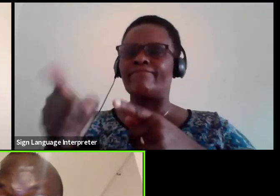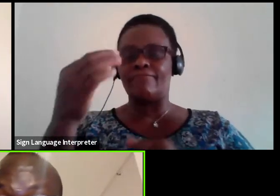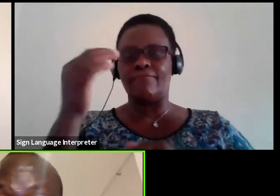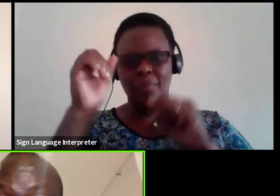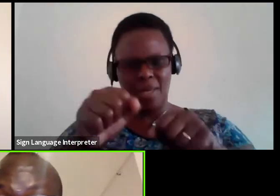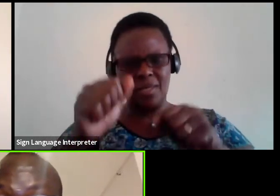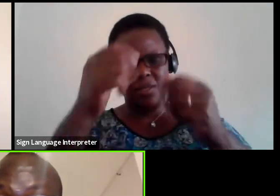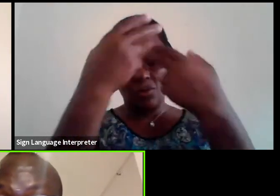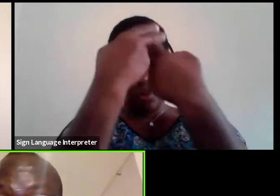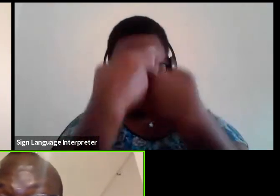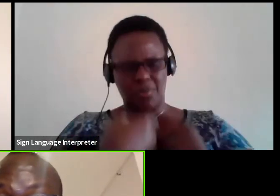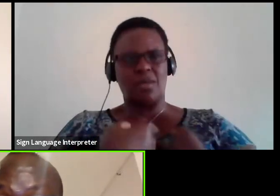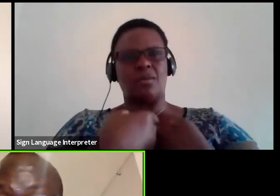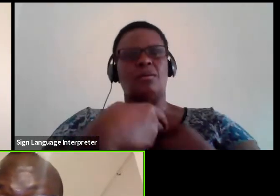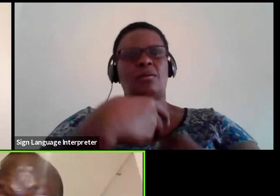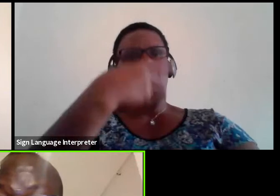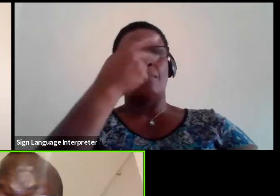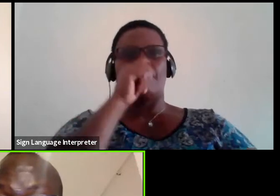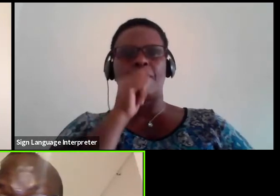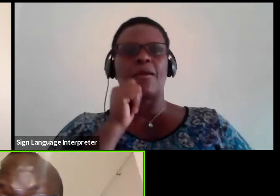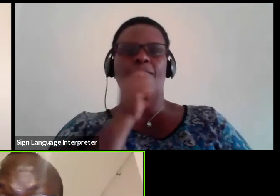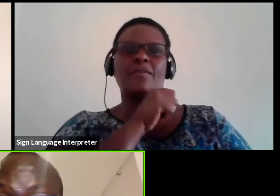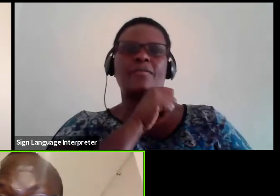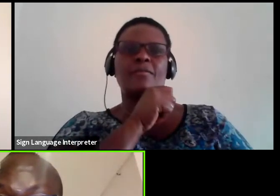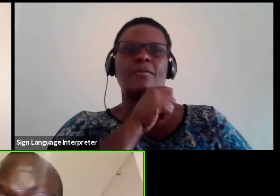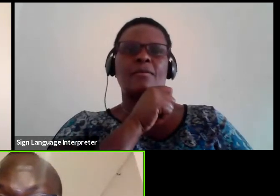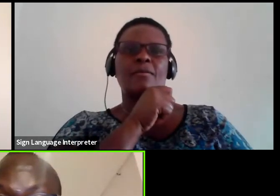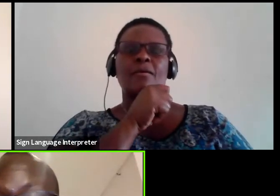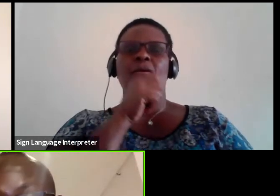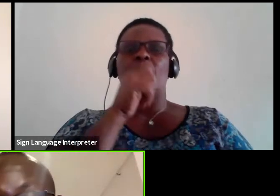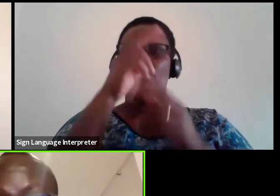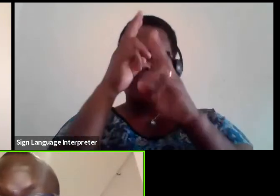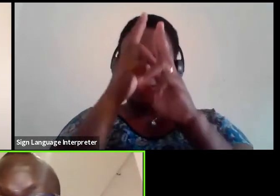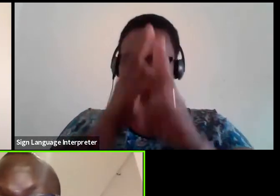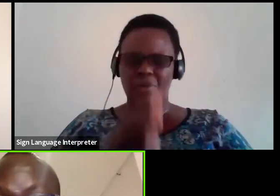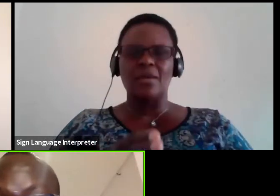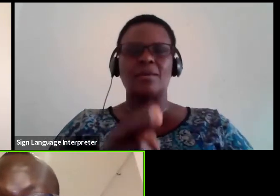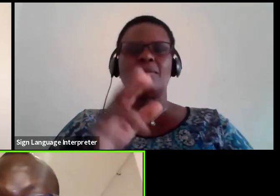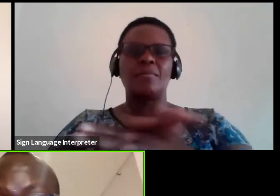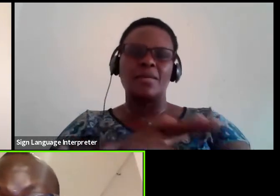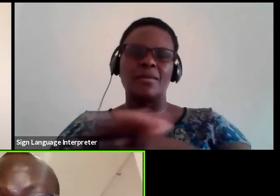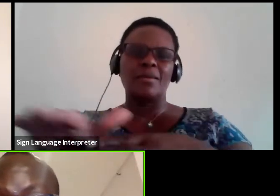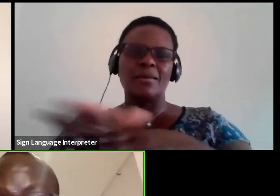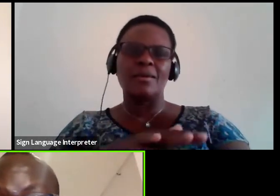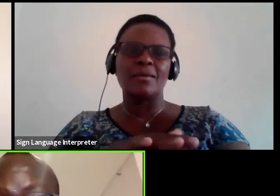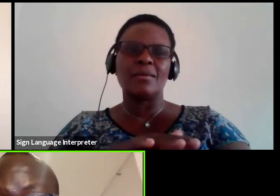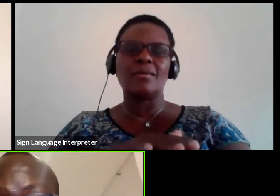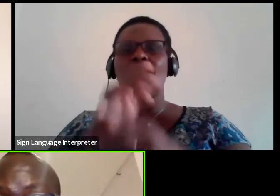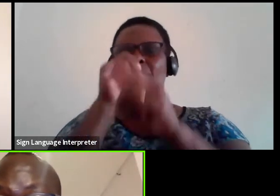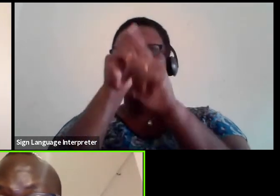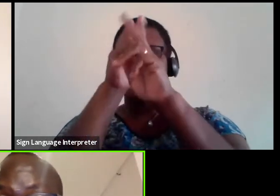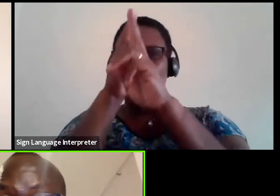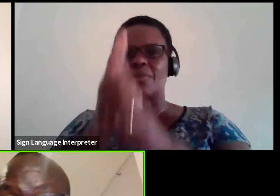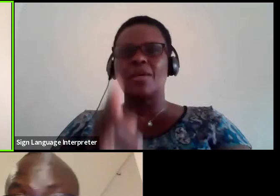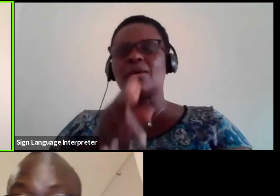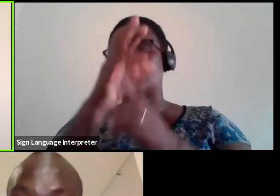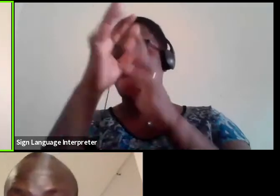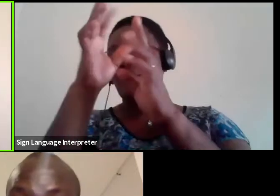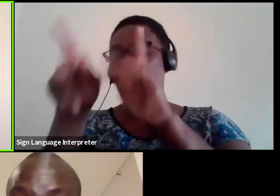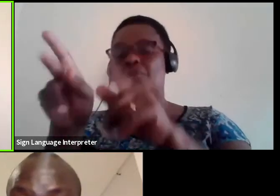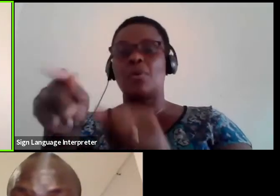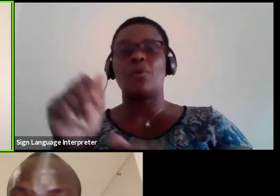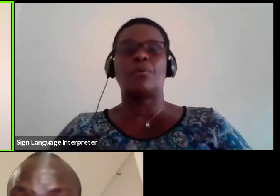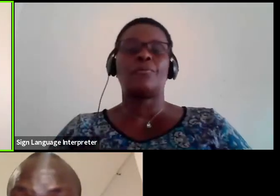business. And I think people need to start putting their money where their privacy is protected. Thank you. All right,